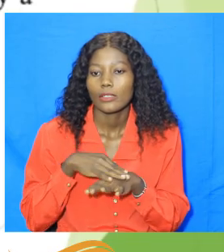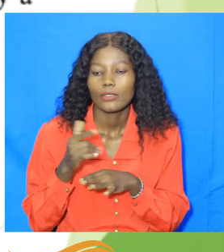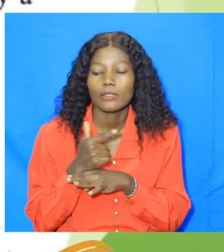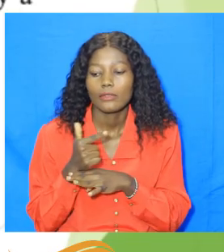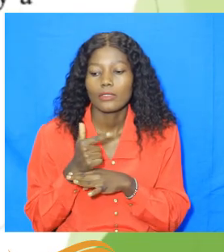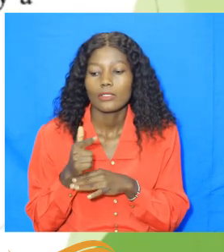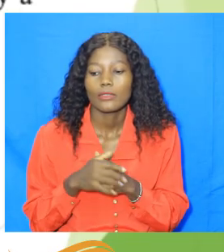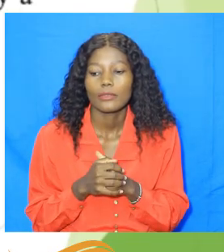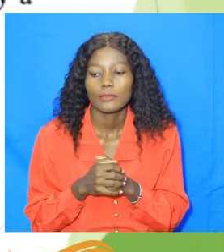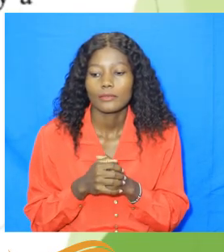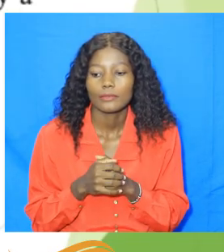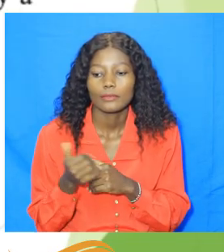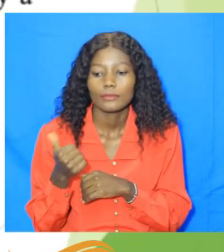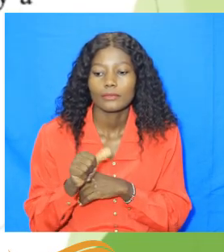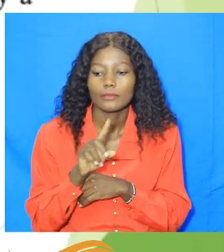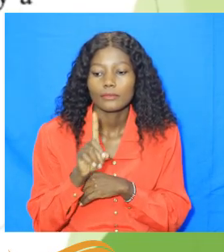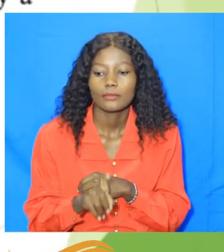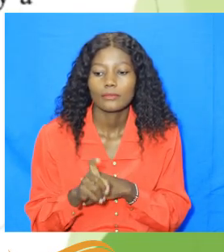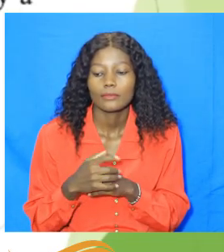Yeah.